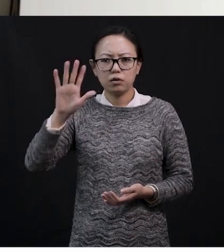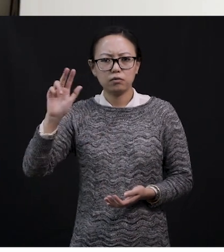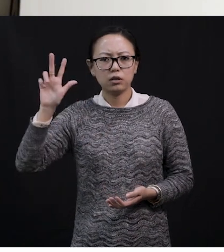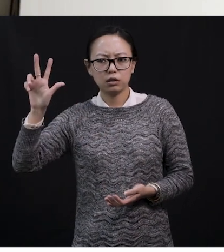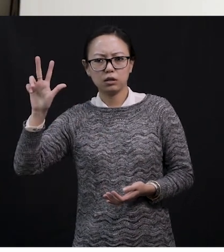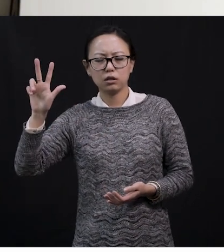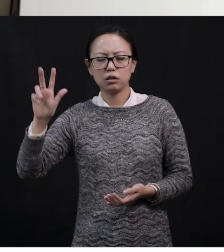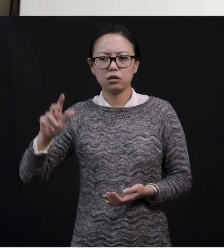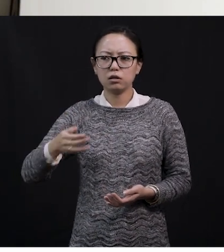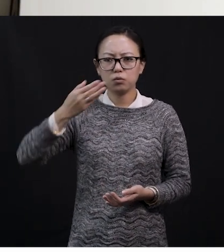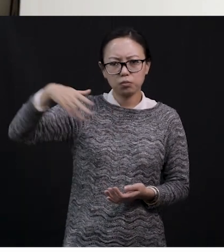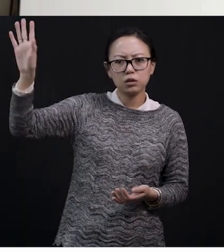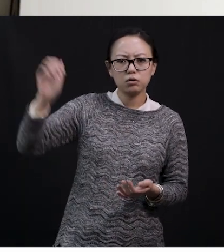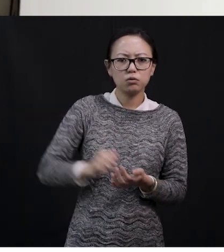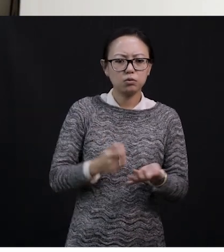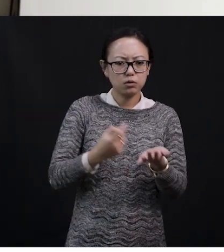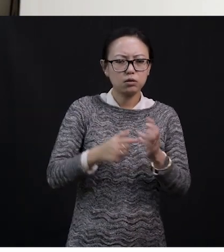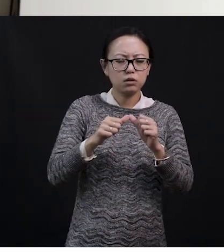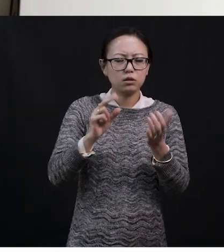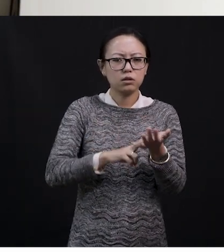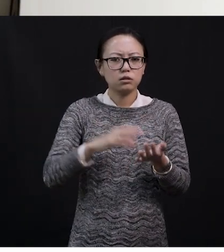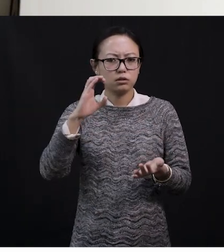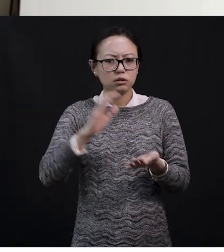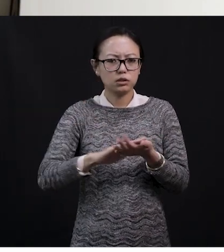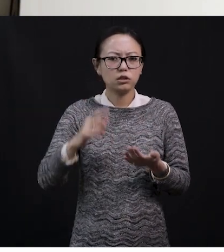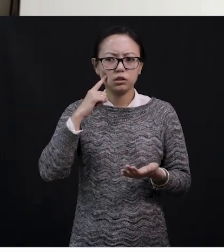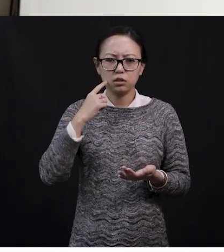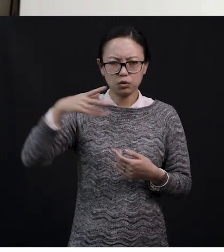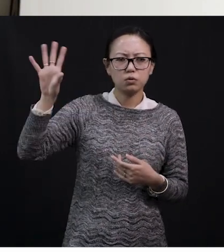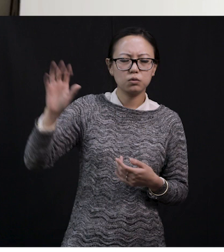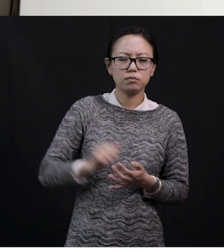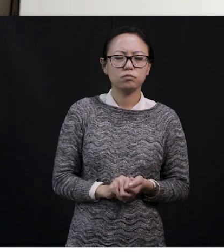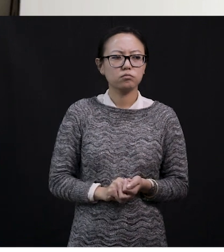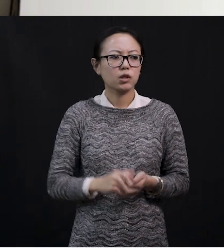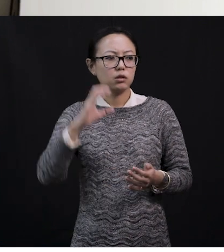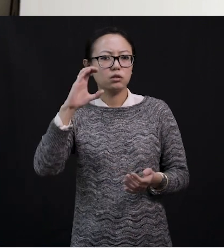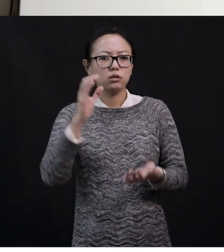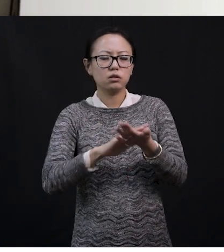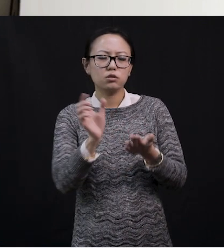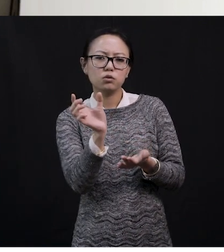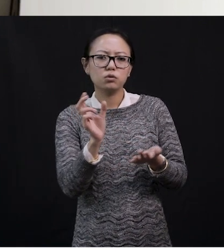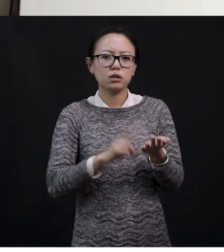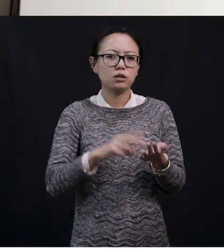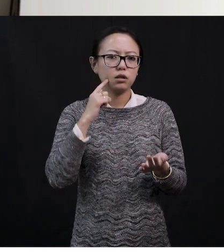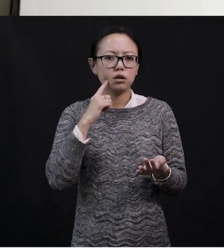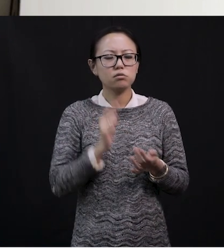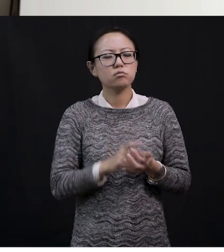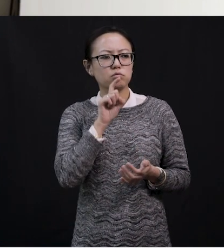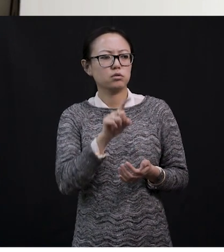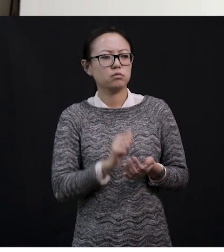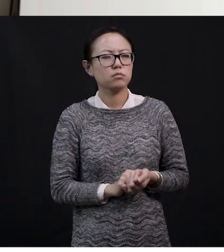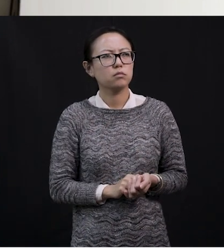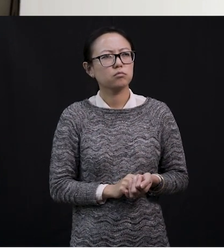58? It must have been 58. Or was it 59? So even Chunilal is not